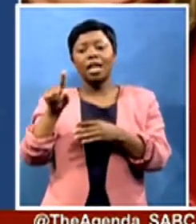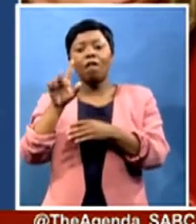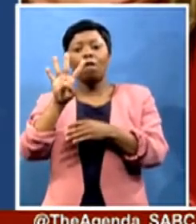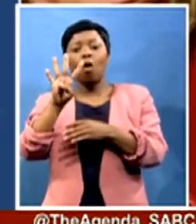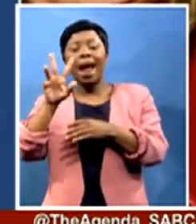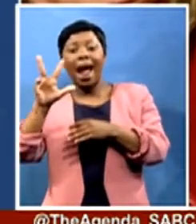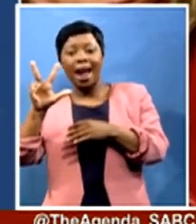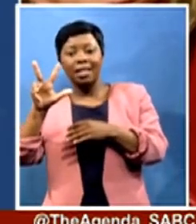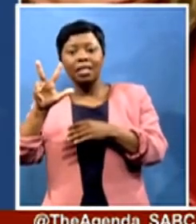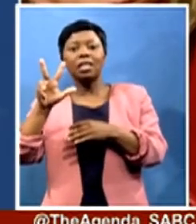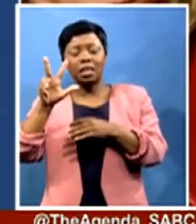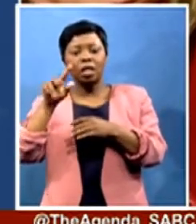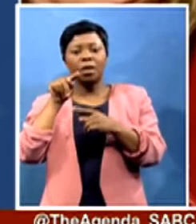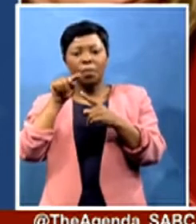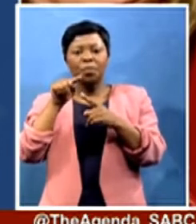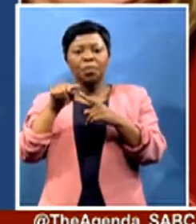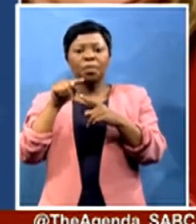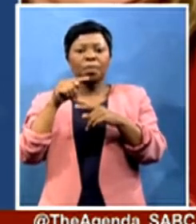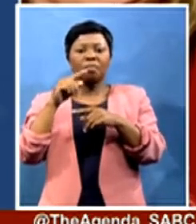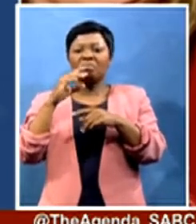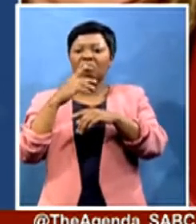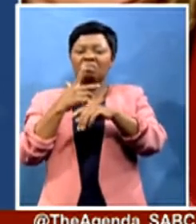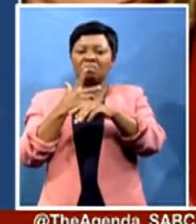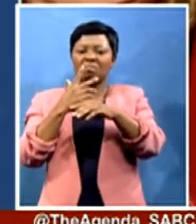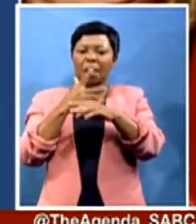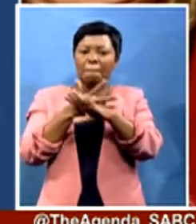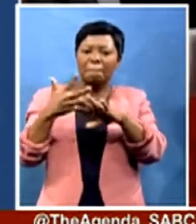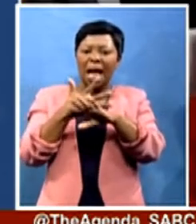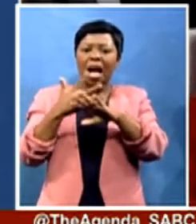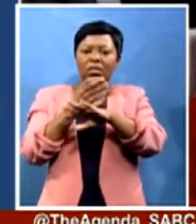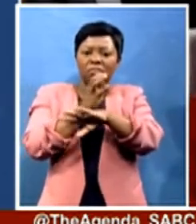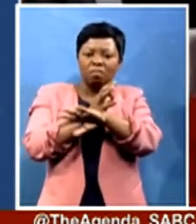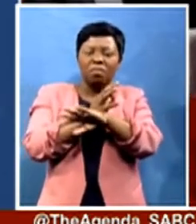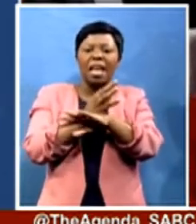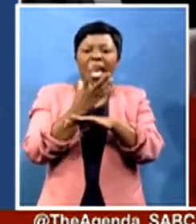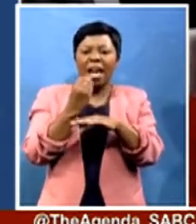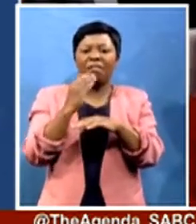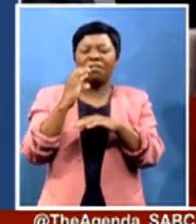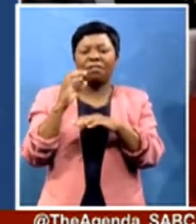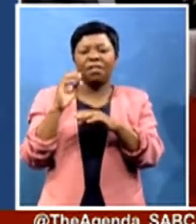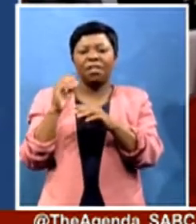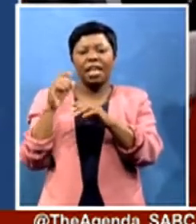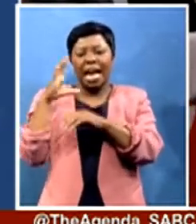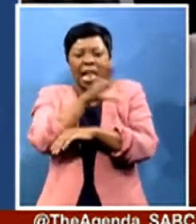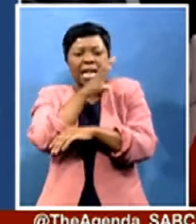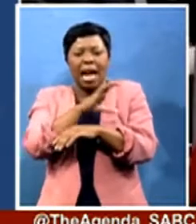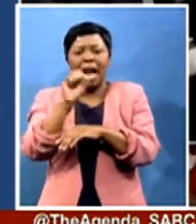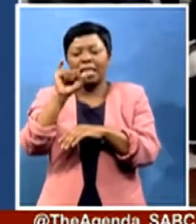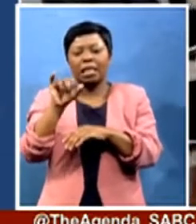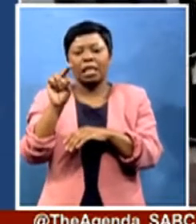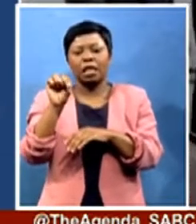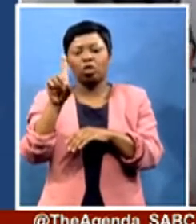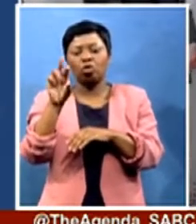thrombocytopenia, so they were quite a distinct clinical syndrome. And since then, 2 more have been reported. So